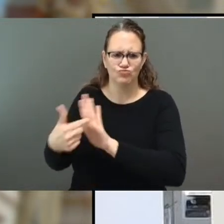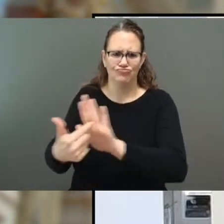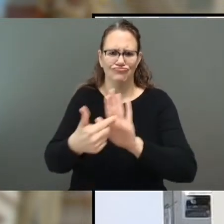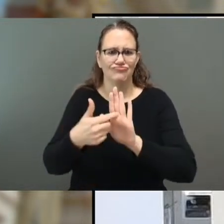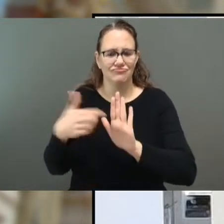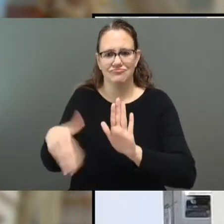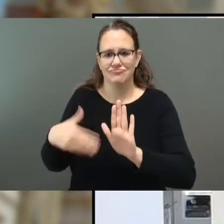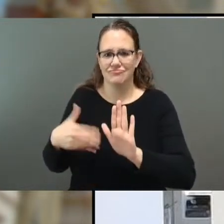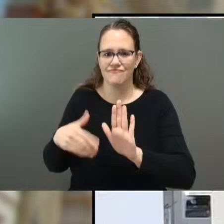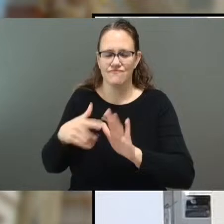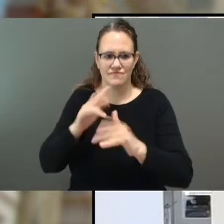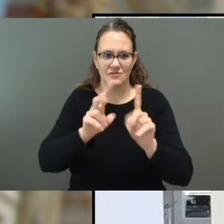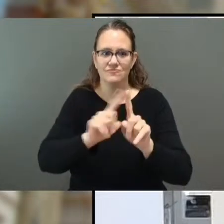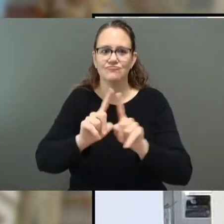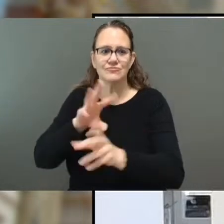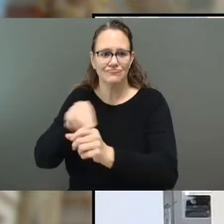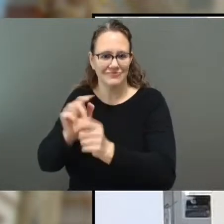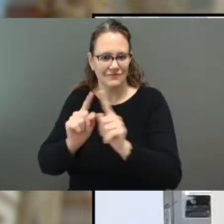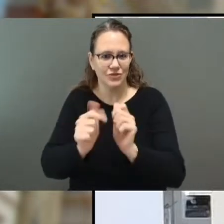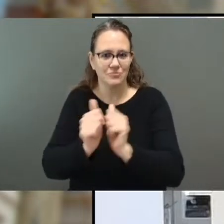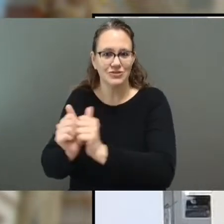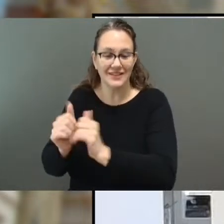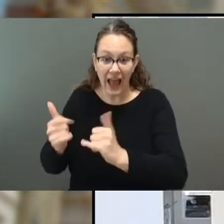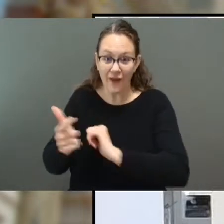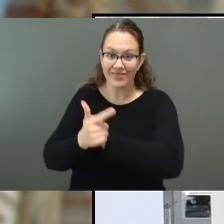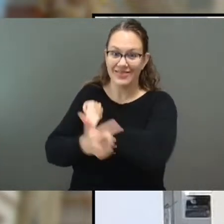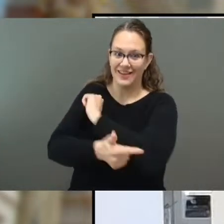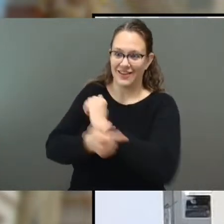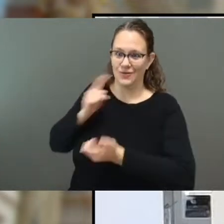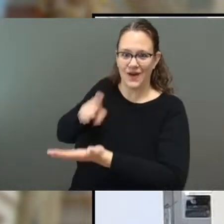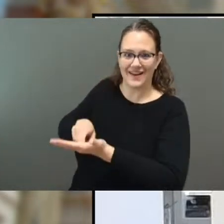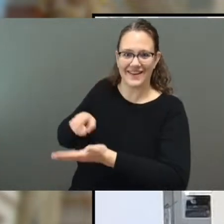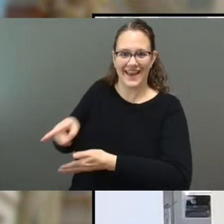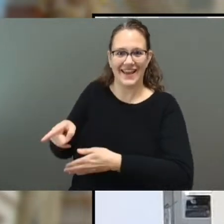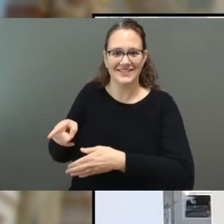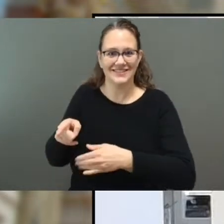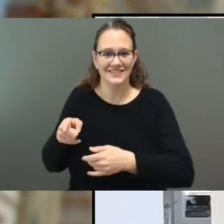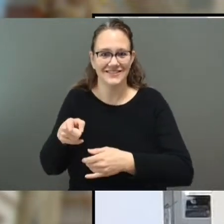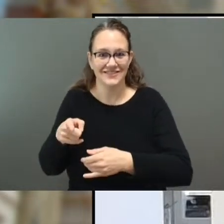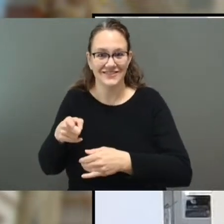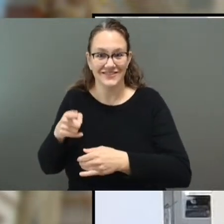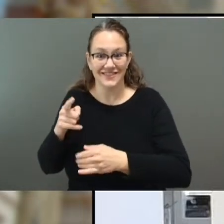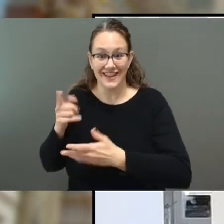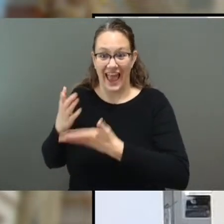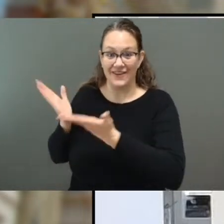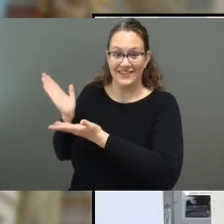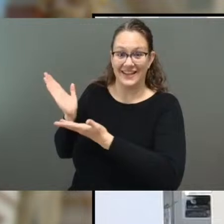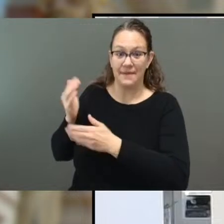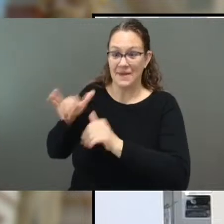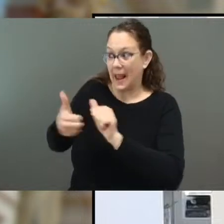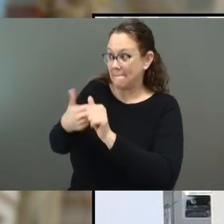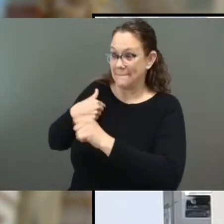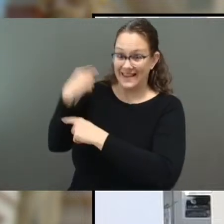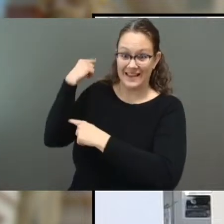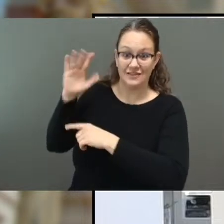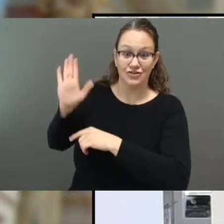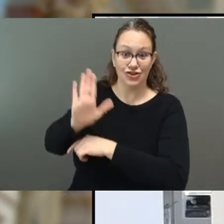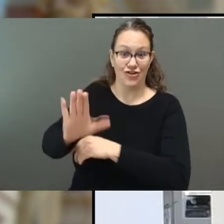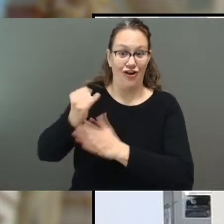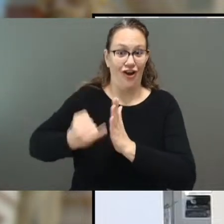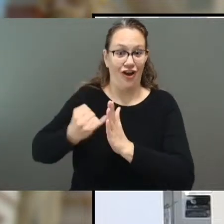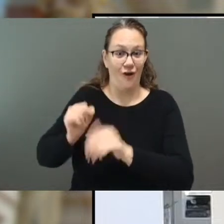can see her artwork behind me and some more of her artwork through her ETBT Mini Artist Instagram profile